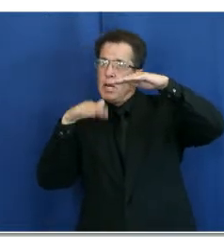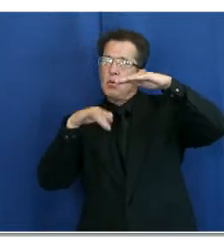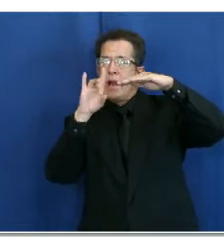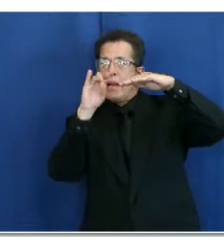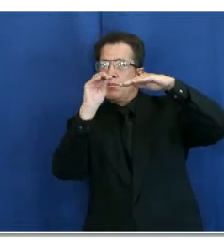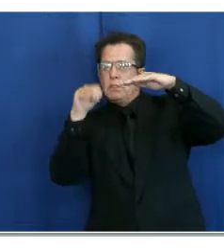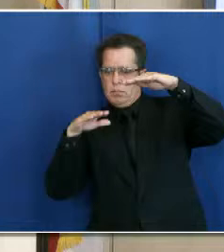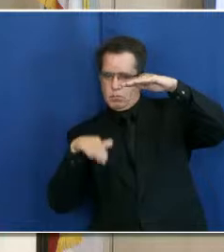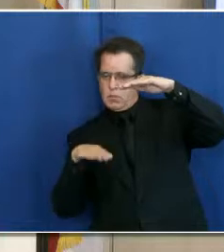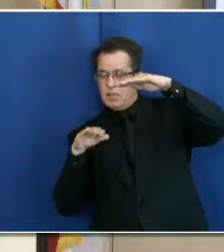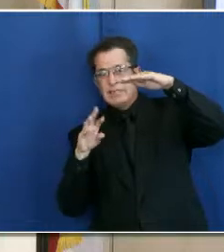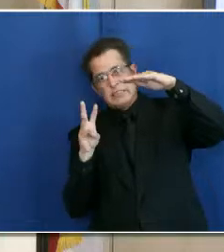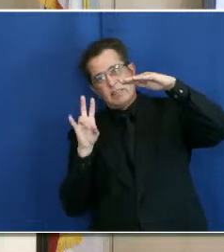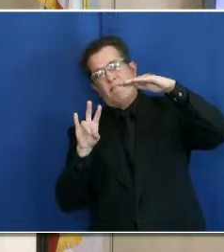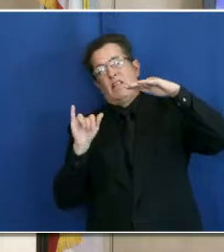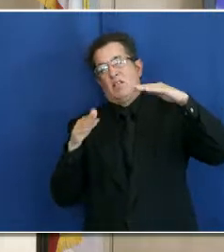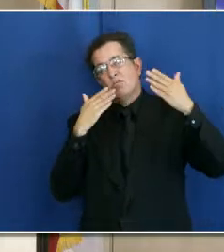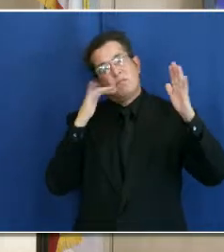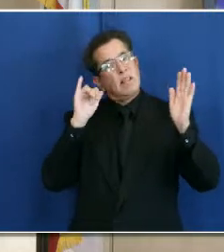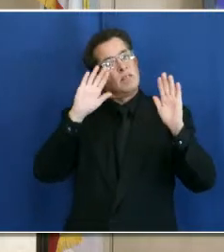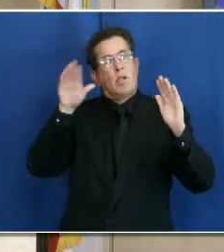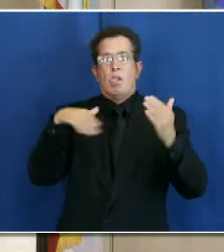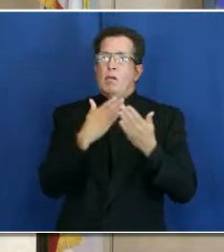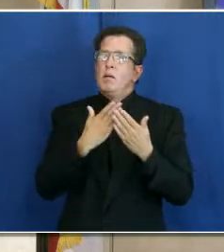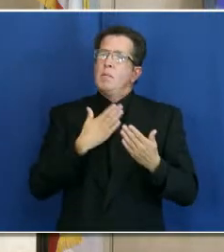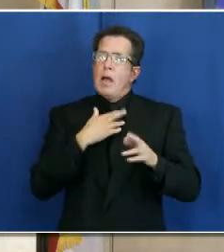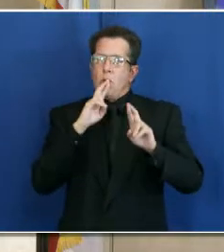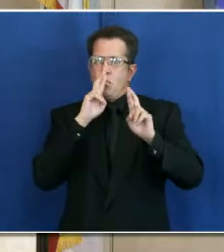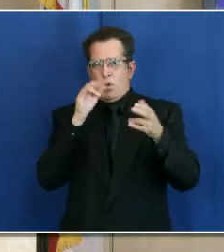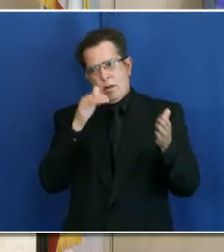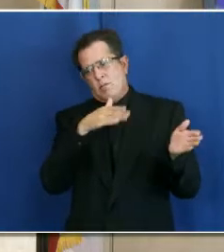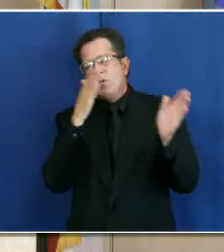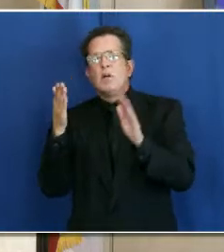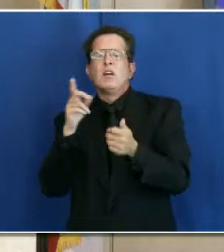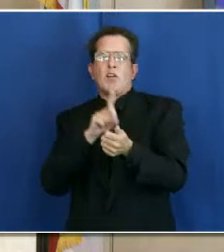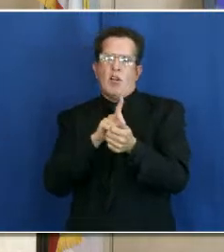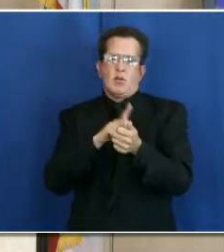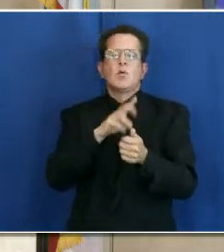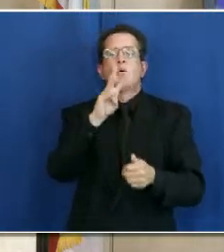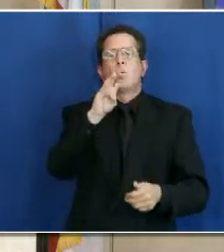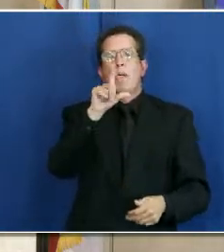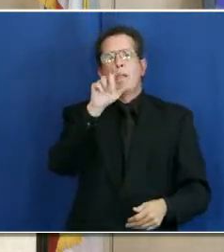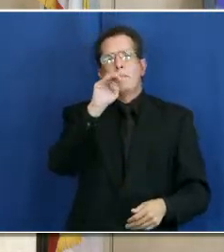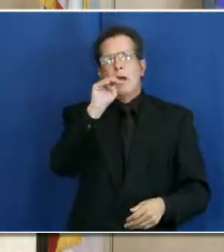flat. That concludes my section of the report. I'll now turn it over to Dr. Wooten for her Public Health Officer's update.